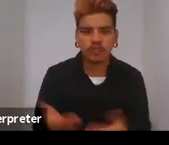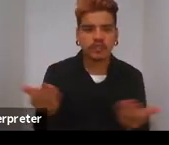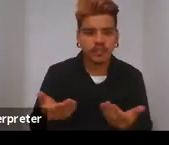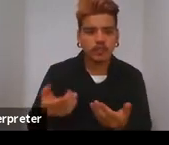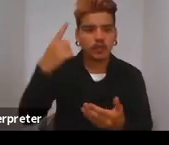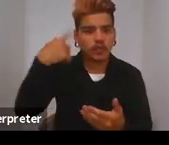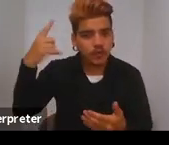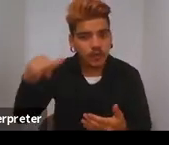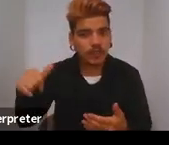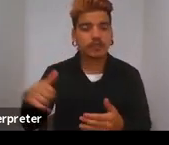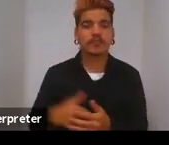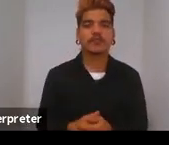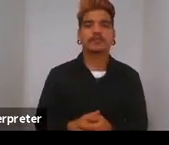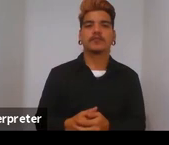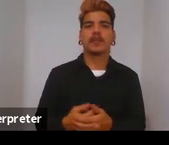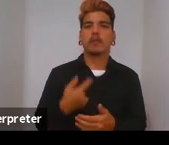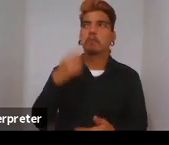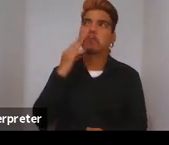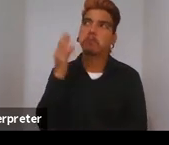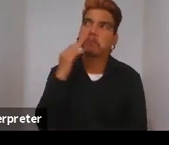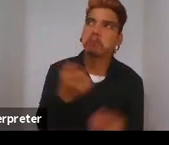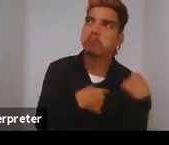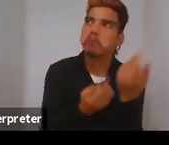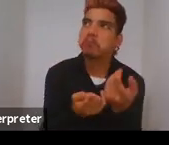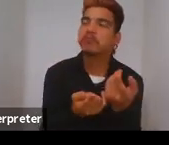and hers. I've been with the organization now for